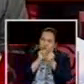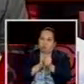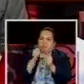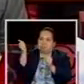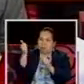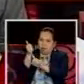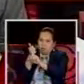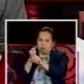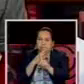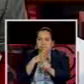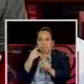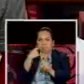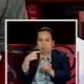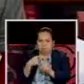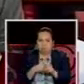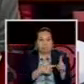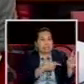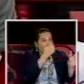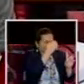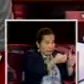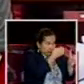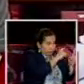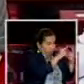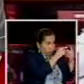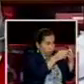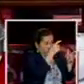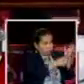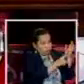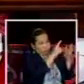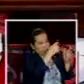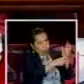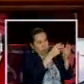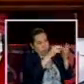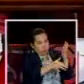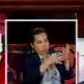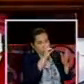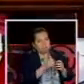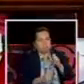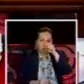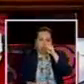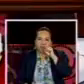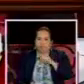sa bawat articles of impeachment. Opo, Mr. Senate President. Proceed.